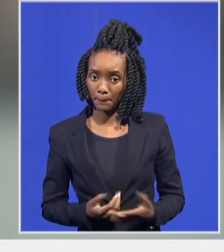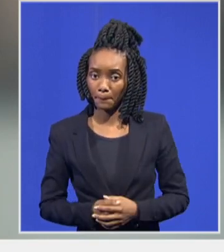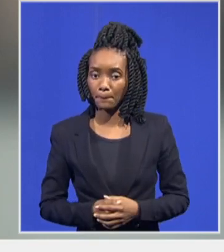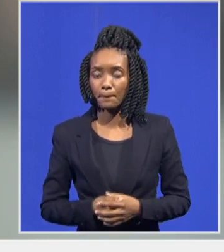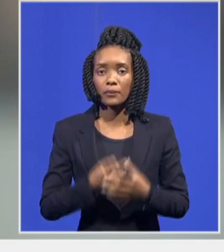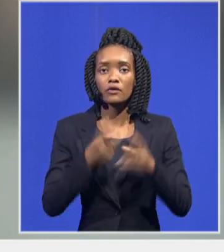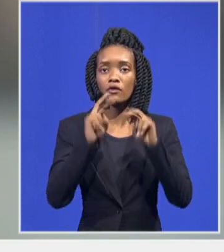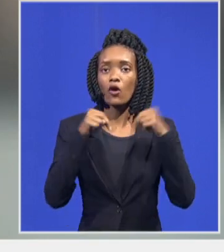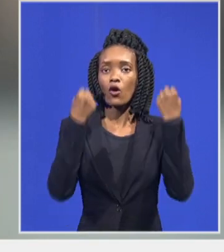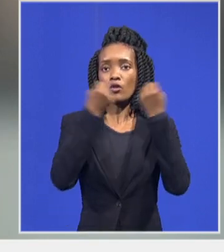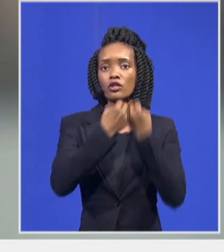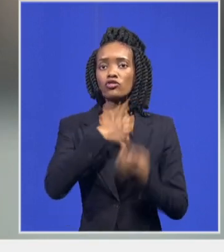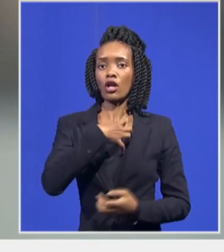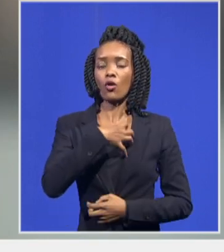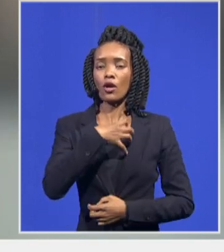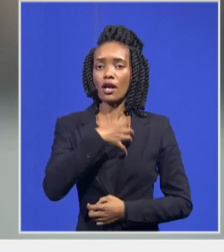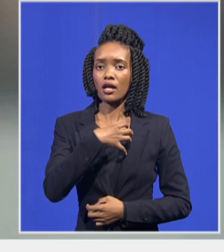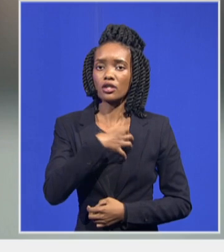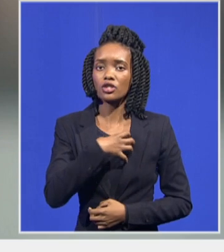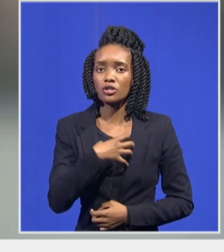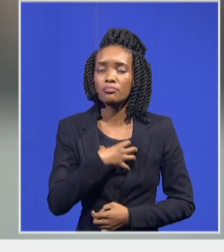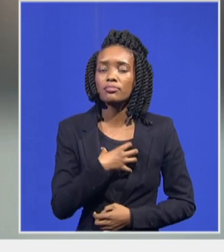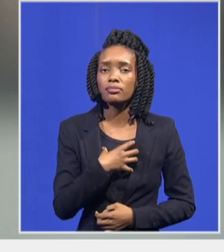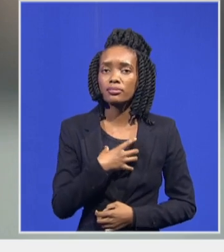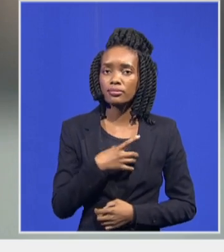national ownership of the grid company.